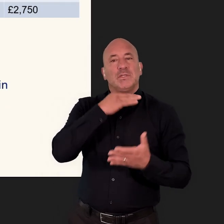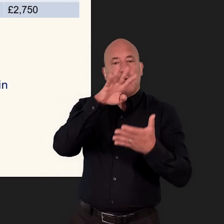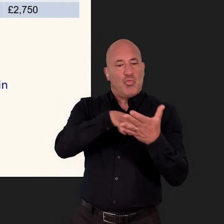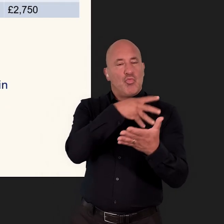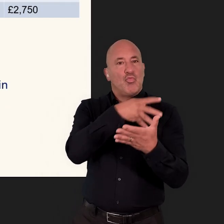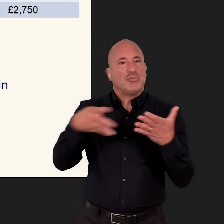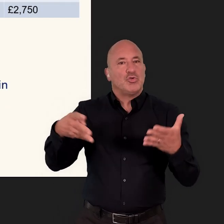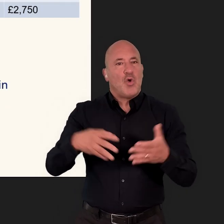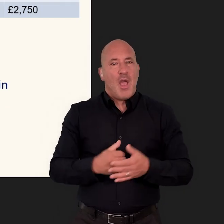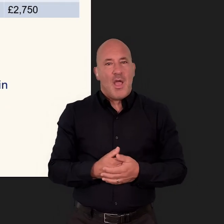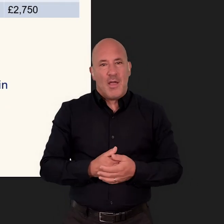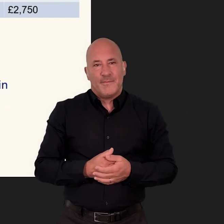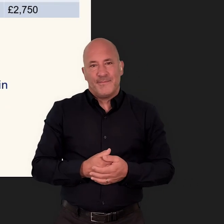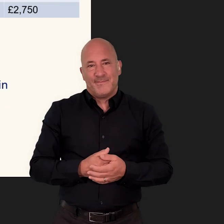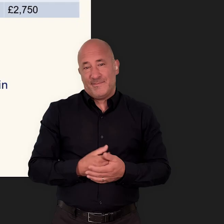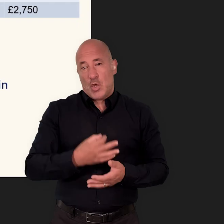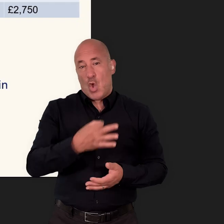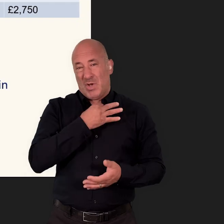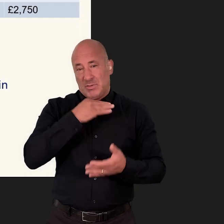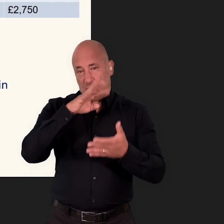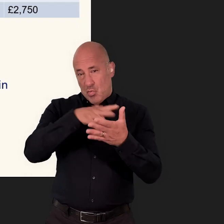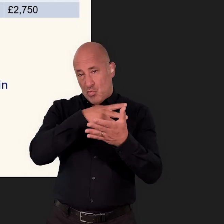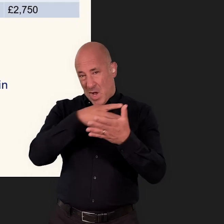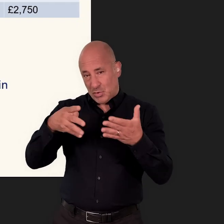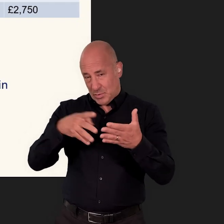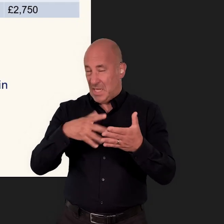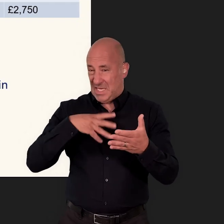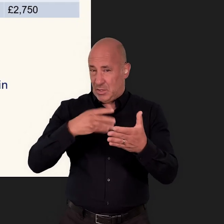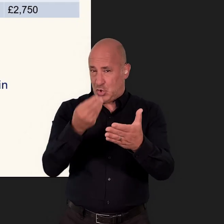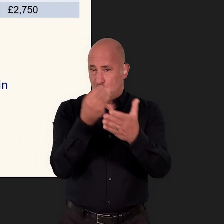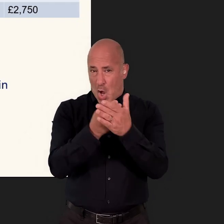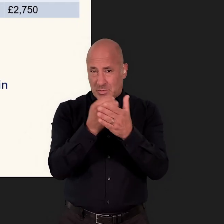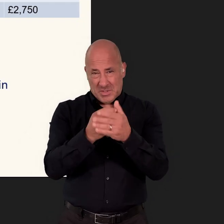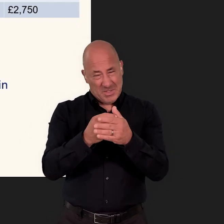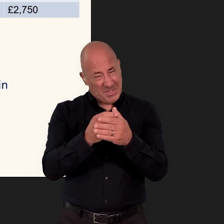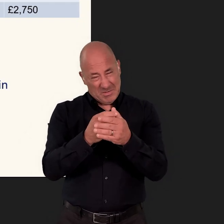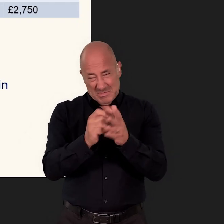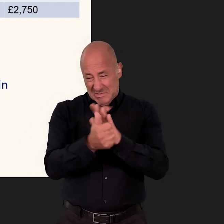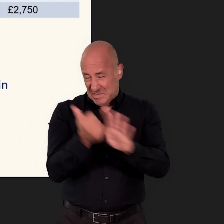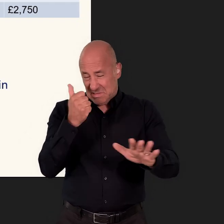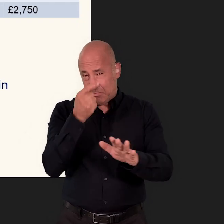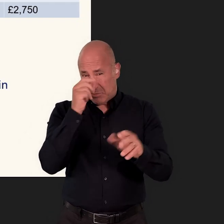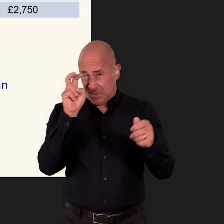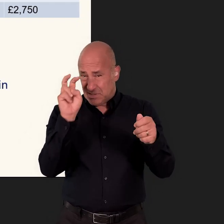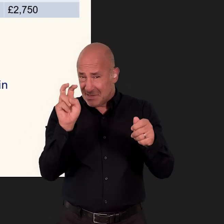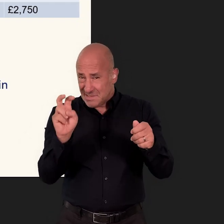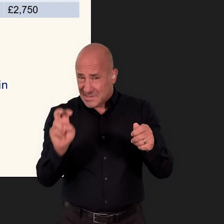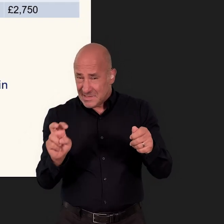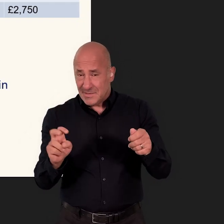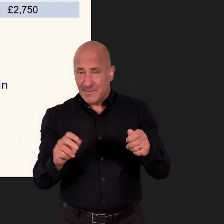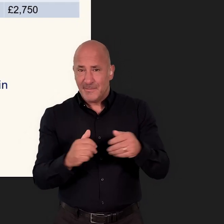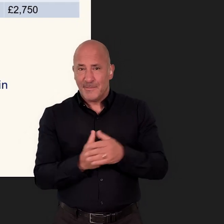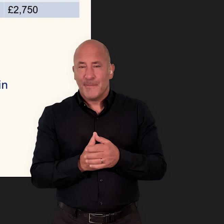Costed risk register. Risk registers should be costed as far as possible and thorough.